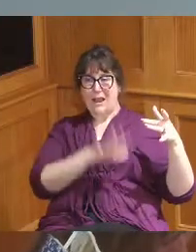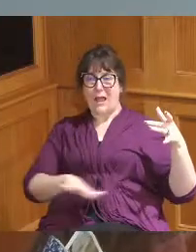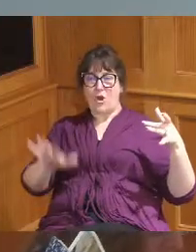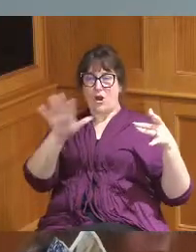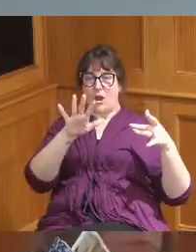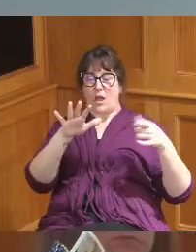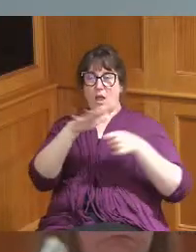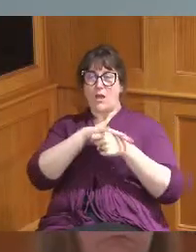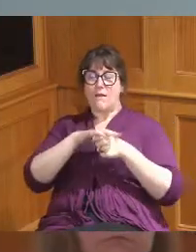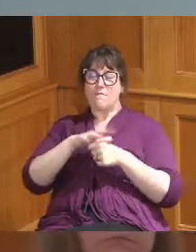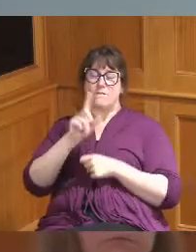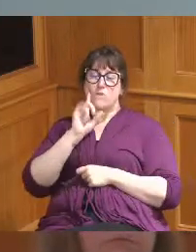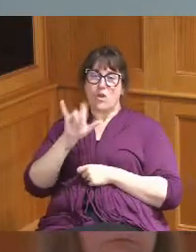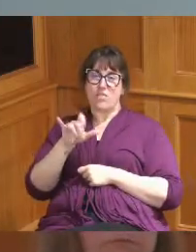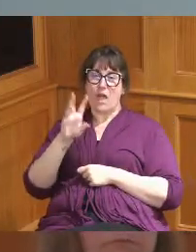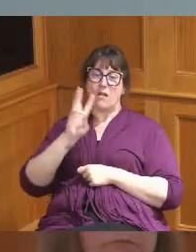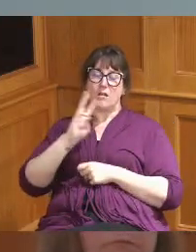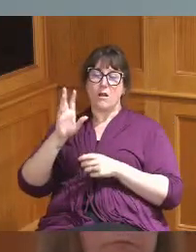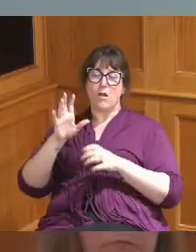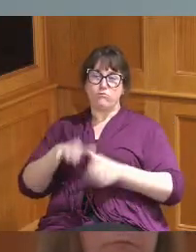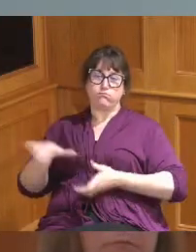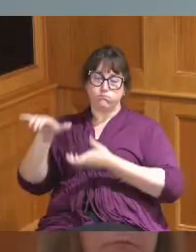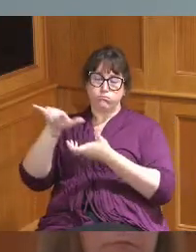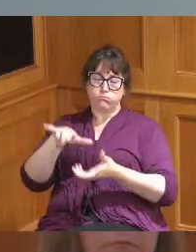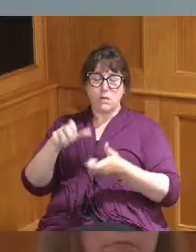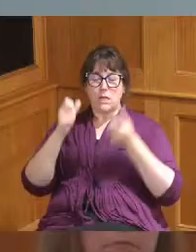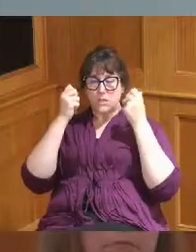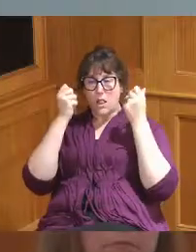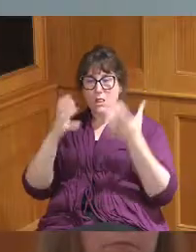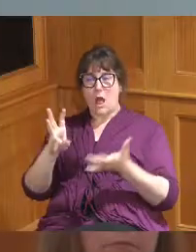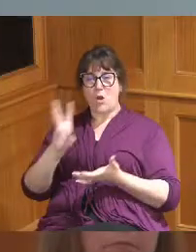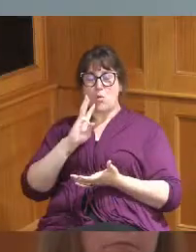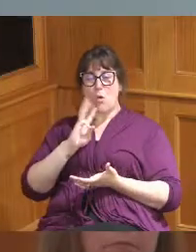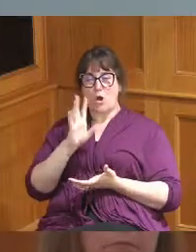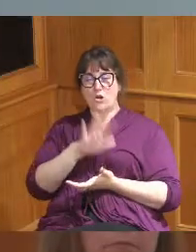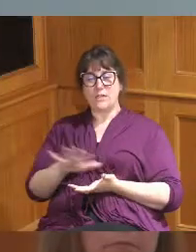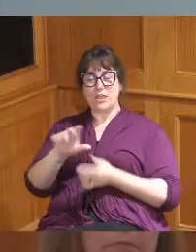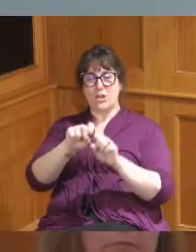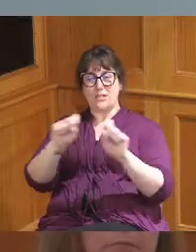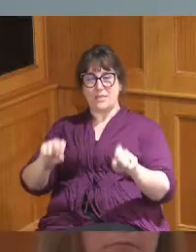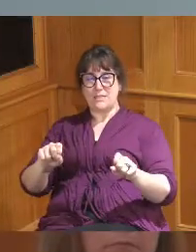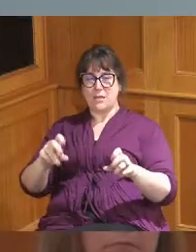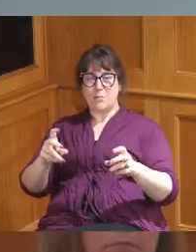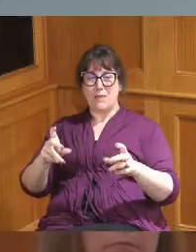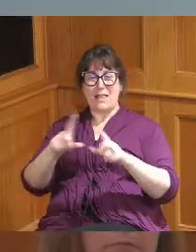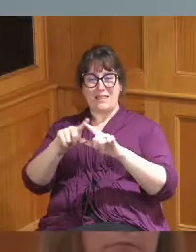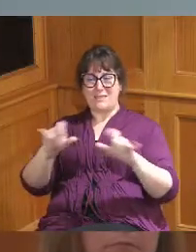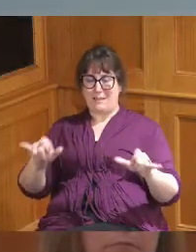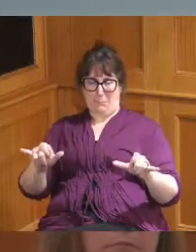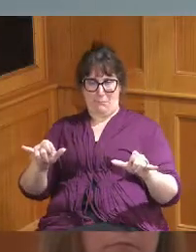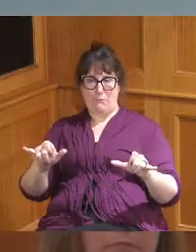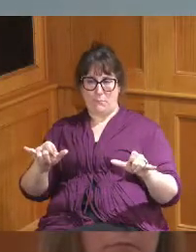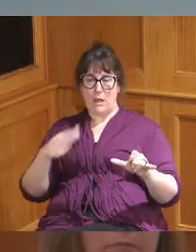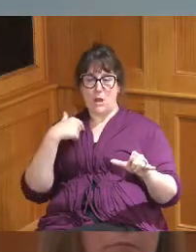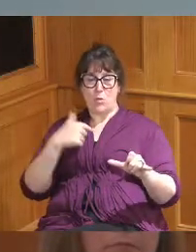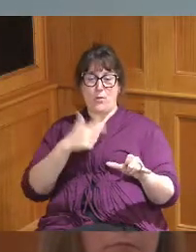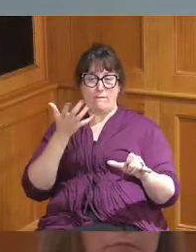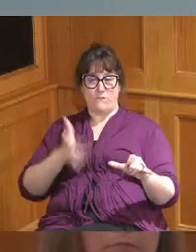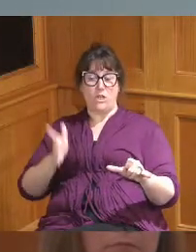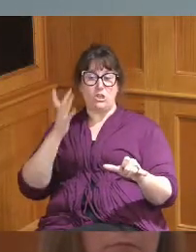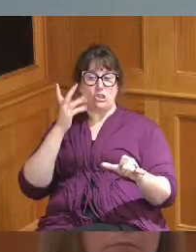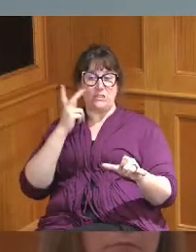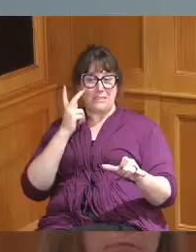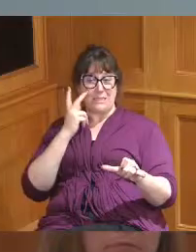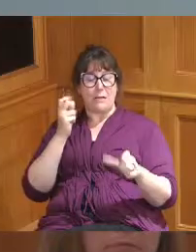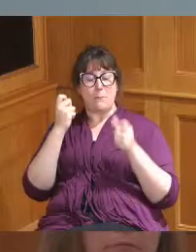local thunderburst, that's putting a lot of water into their system all at once, which I think what we've seen is that's, in a lot